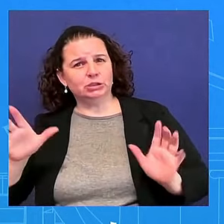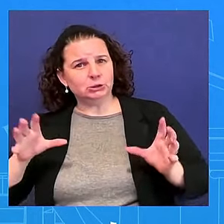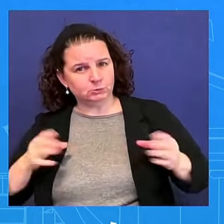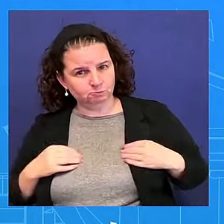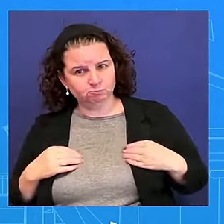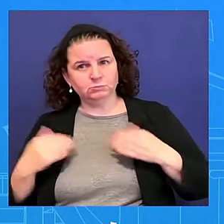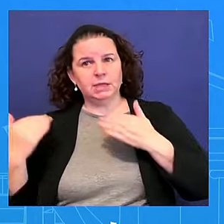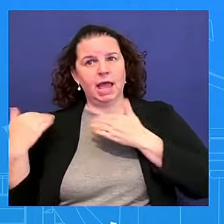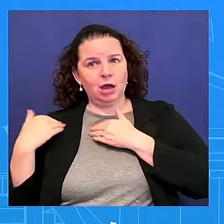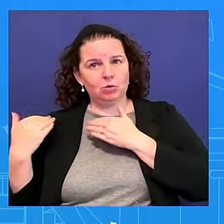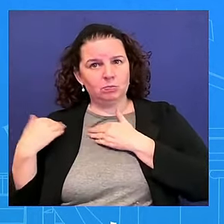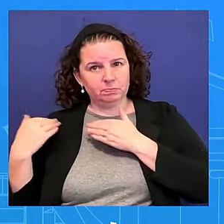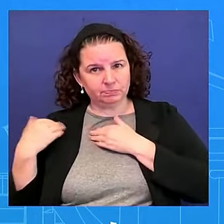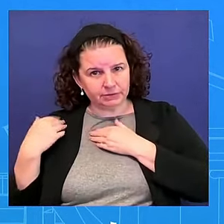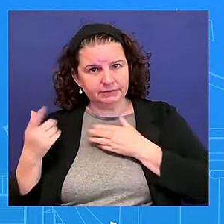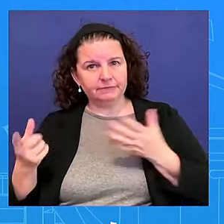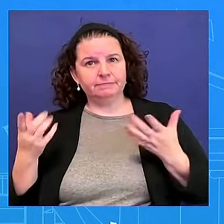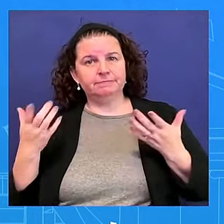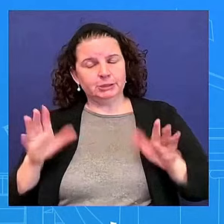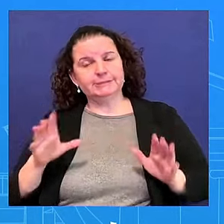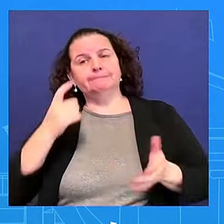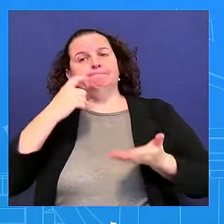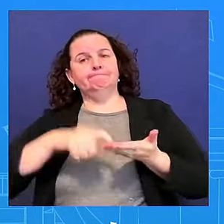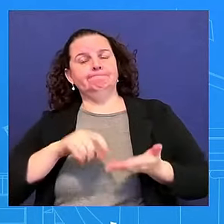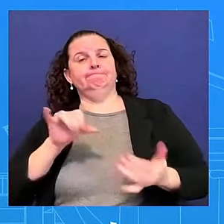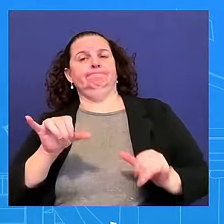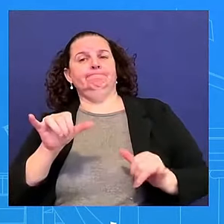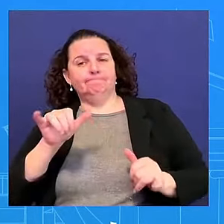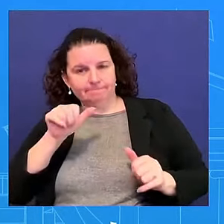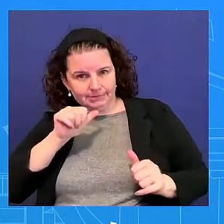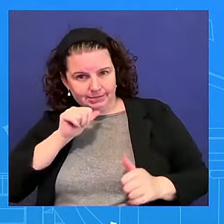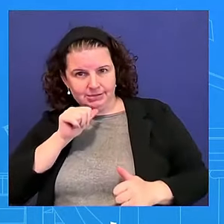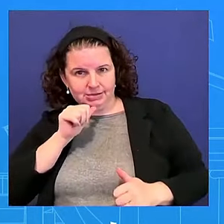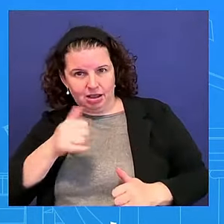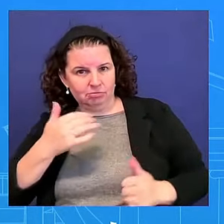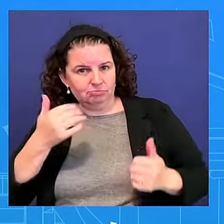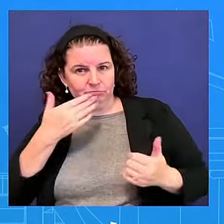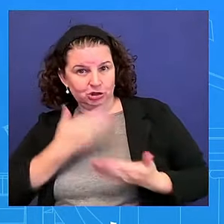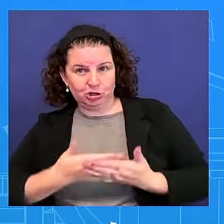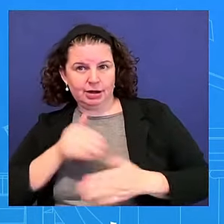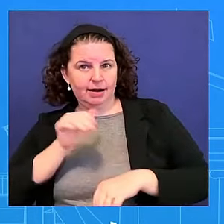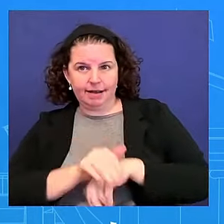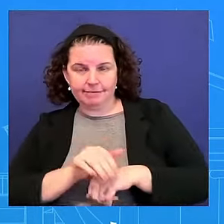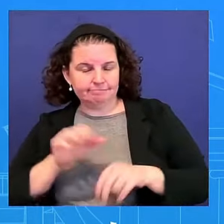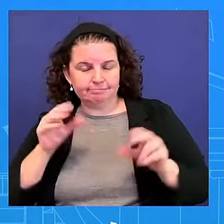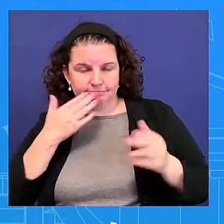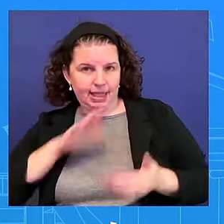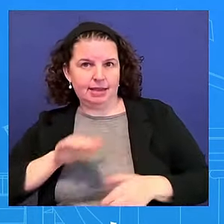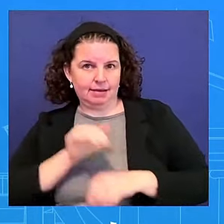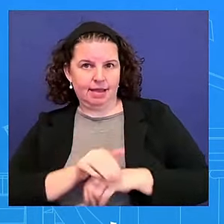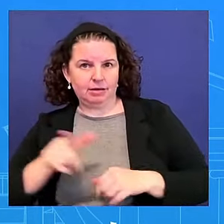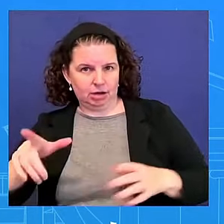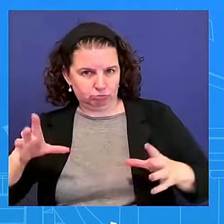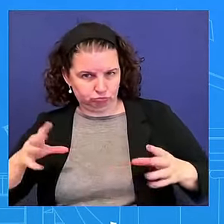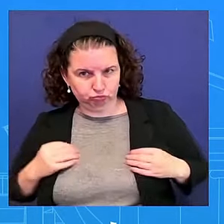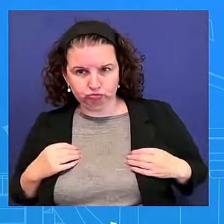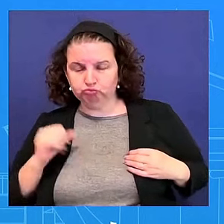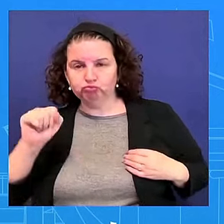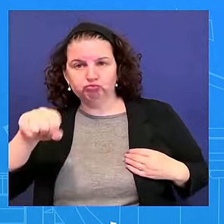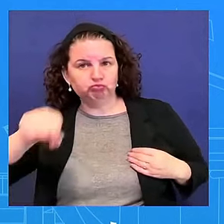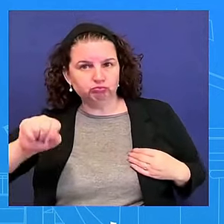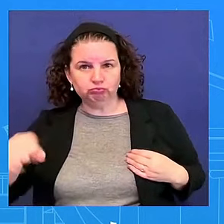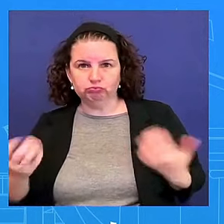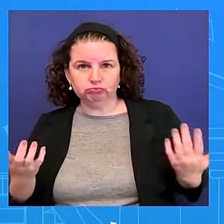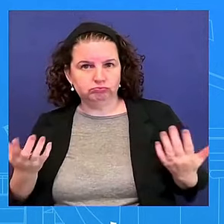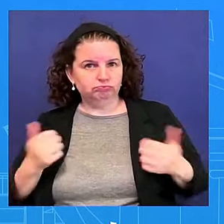He said this many times. He's even said he screwed up. So those are the president's words. That's all I can give you at this time. We do believe